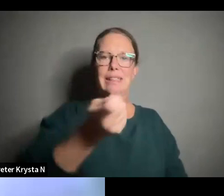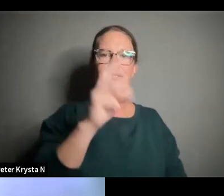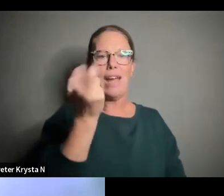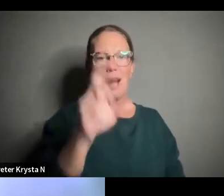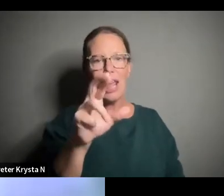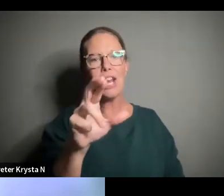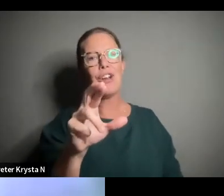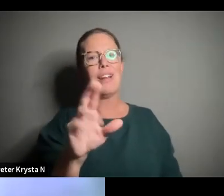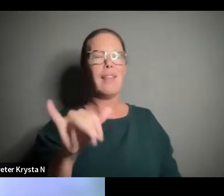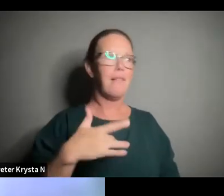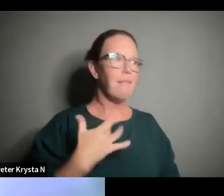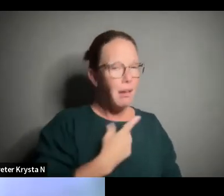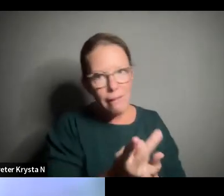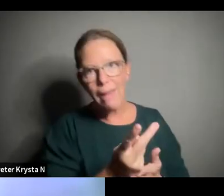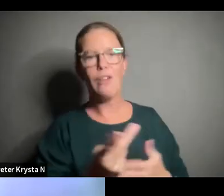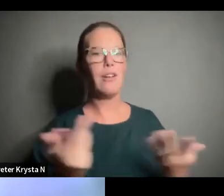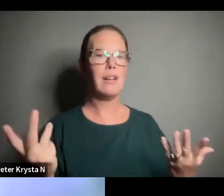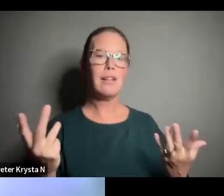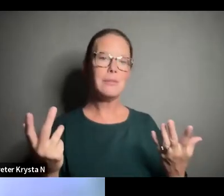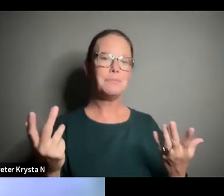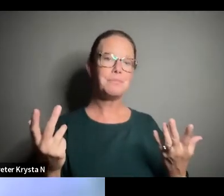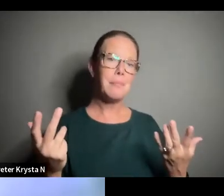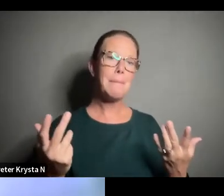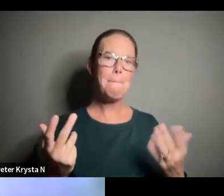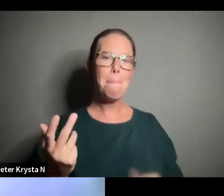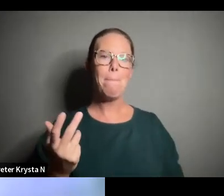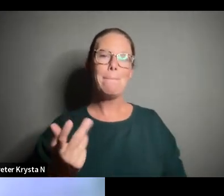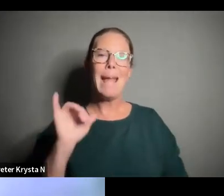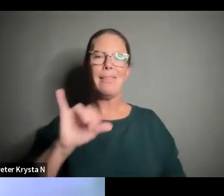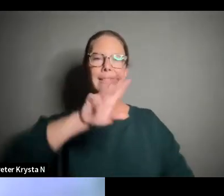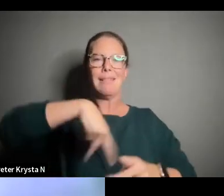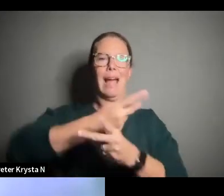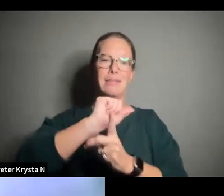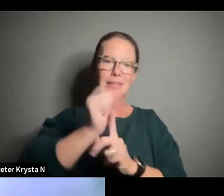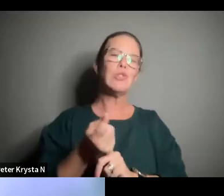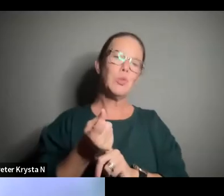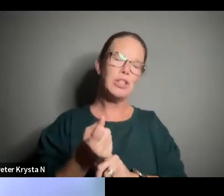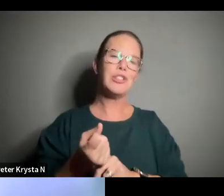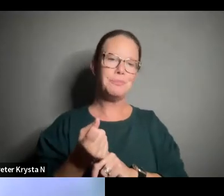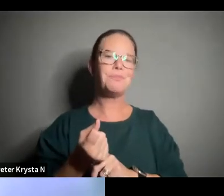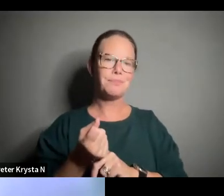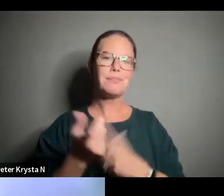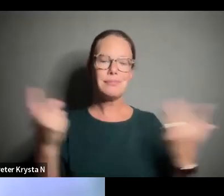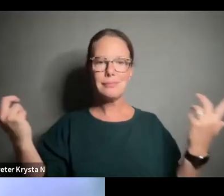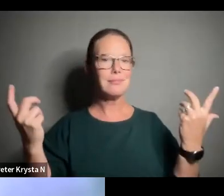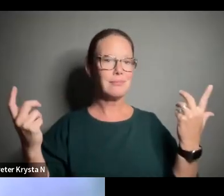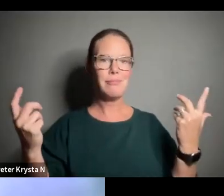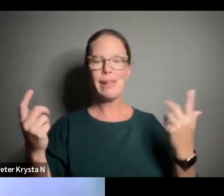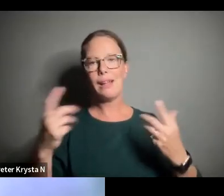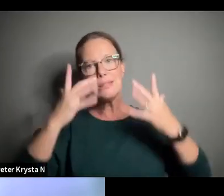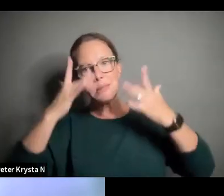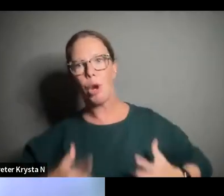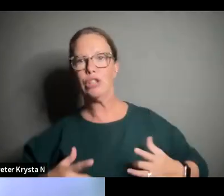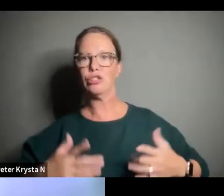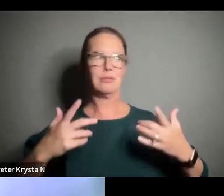can sometimes give a patient, in the face of this catastrophic spinal cord injury, and you've talked about the complexity, the depression, what's